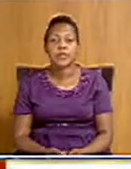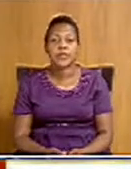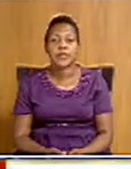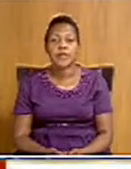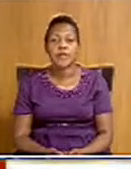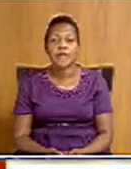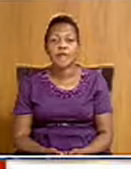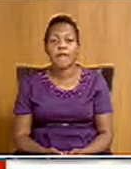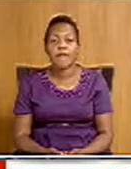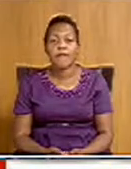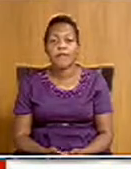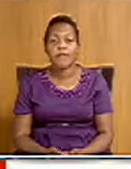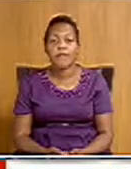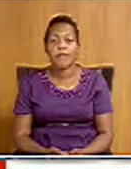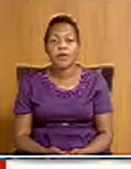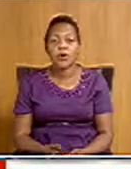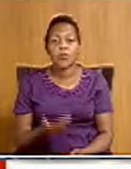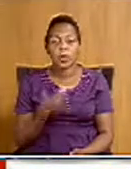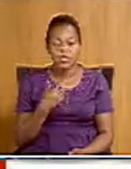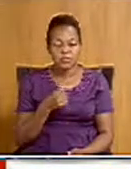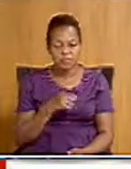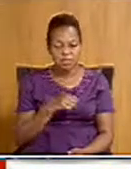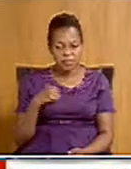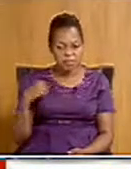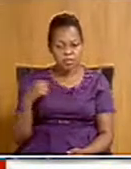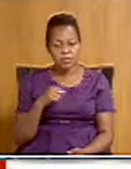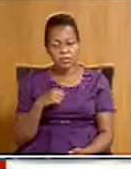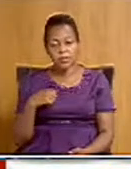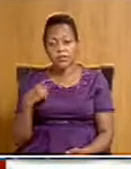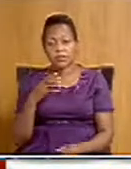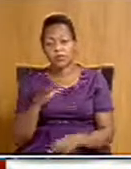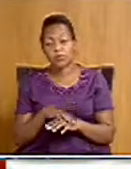We have been having resistance on that.